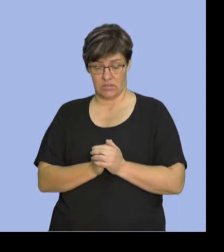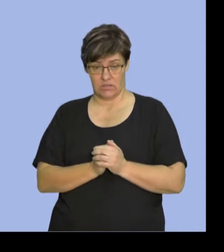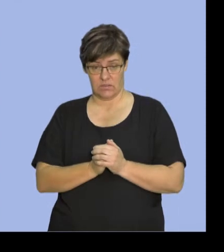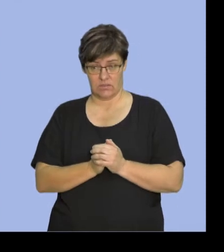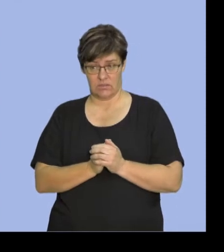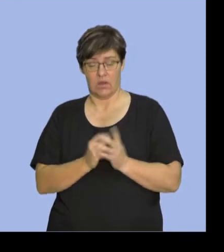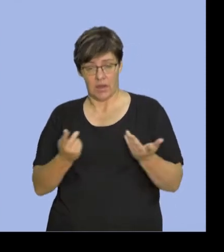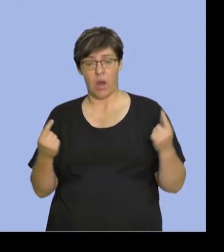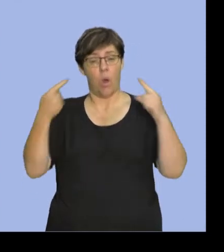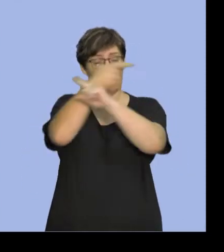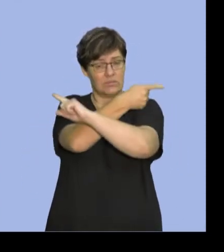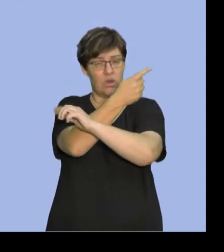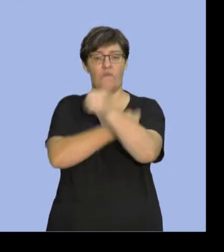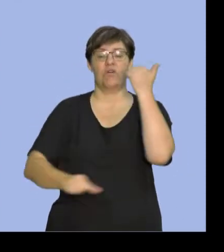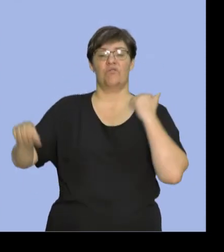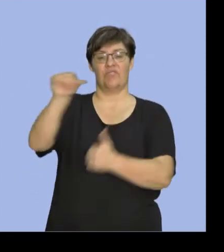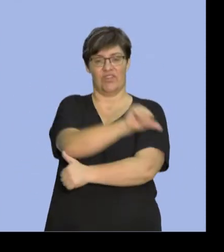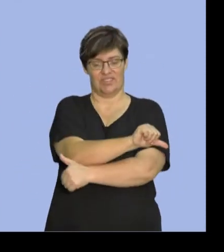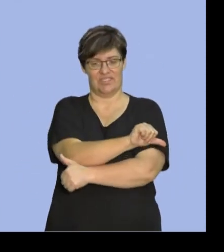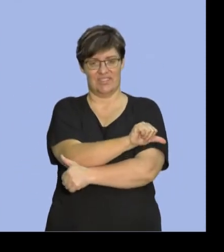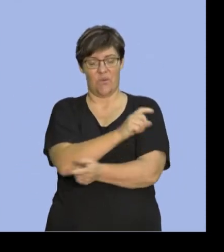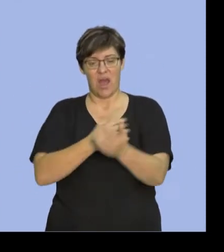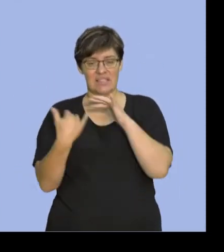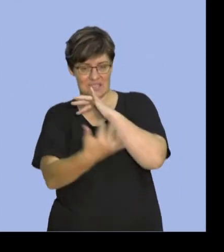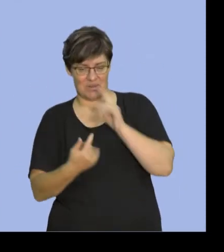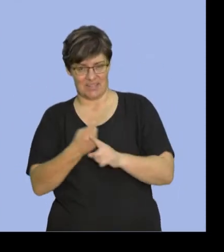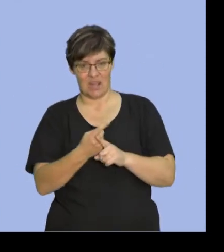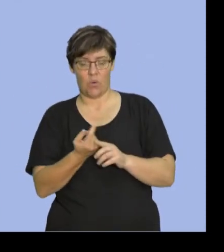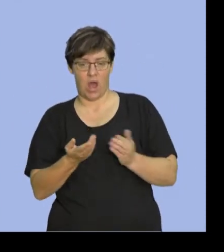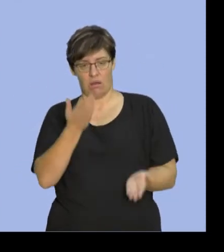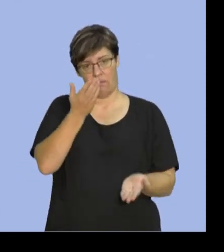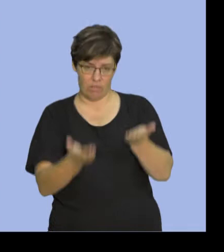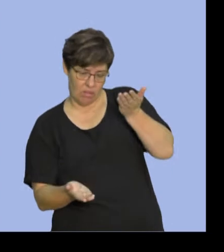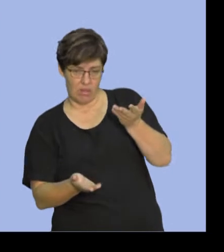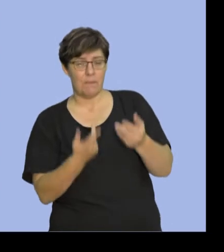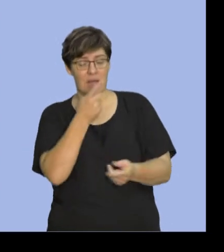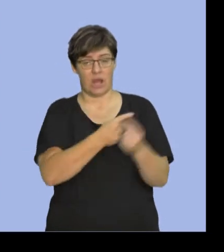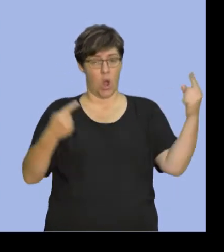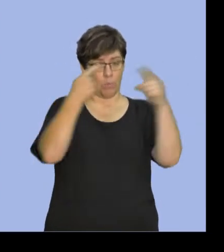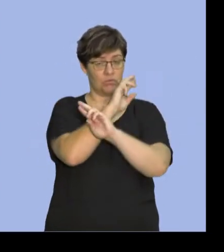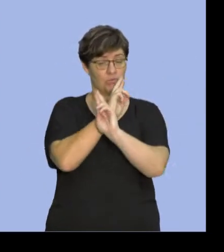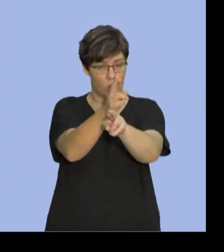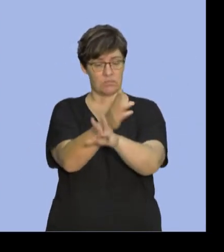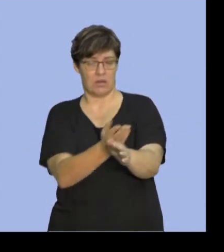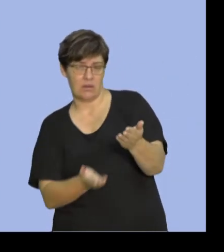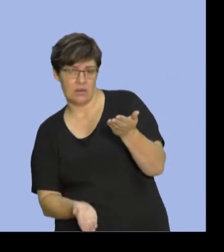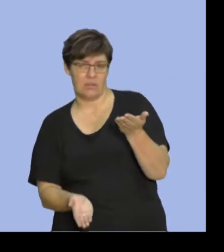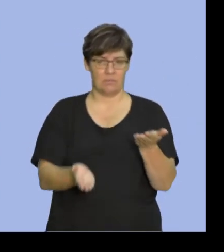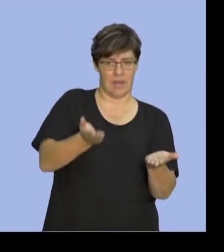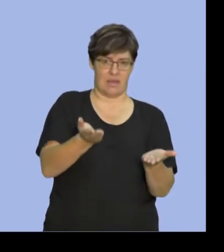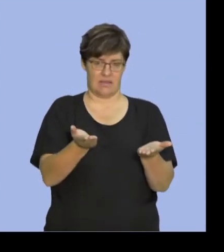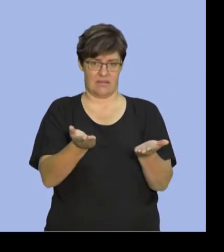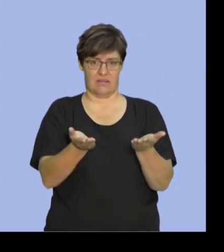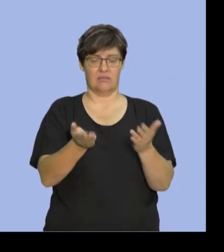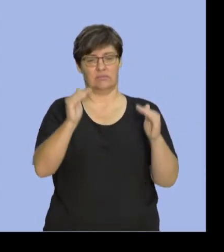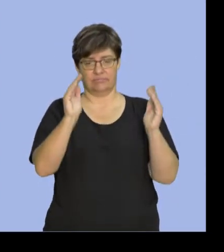or a reverse manner to change the imbalance, thereby bringing the balance back to normal.